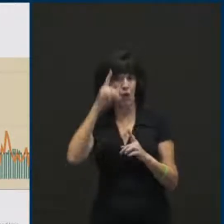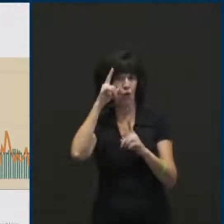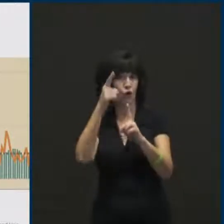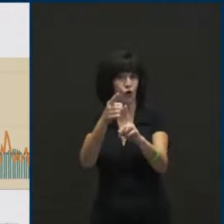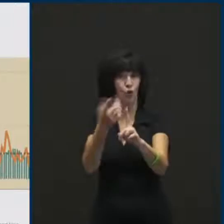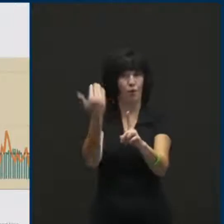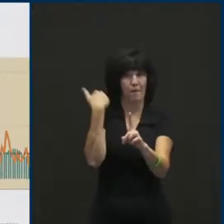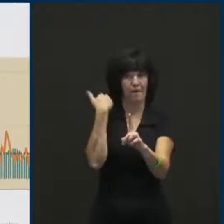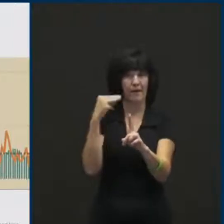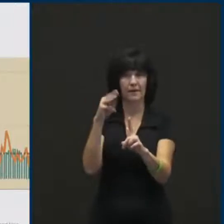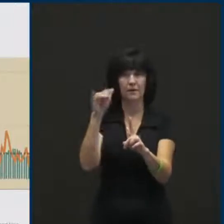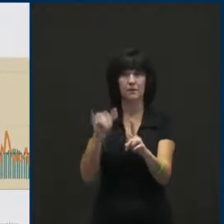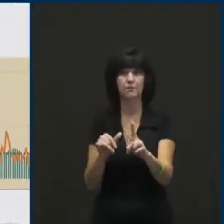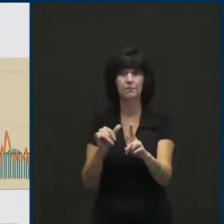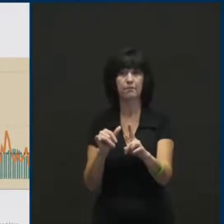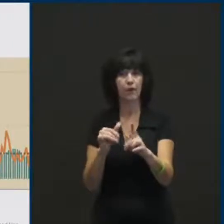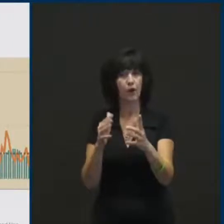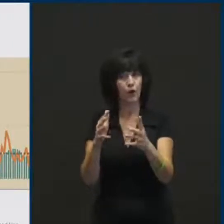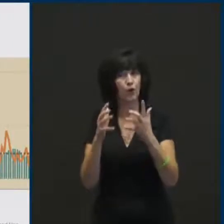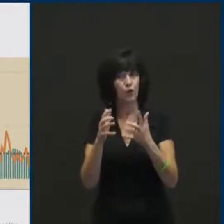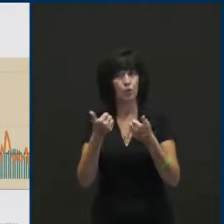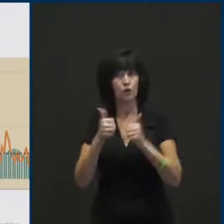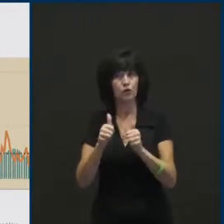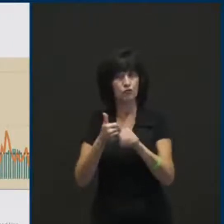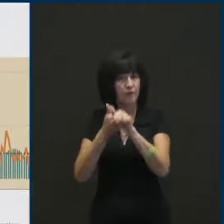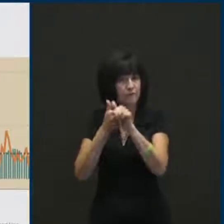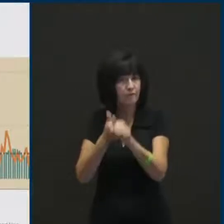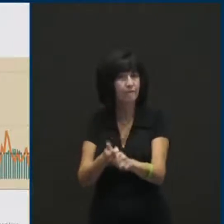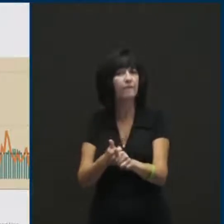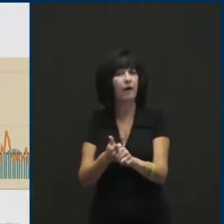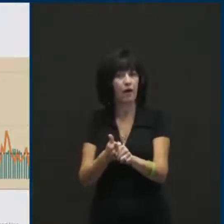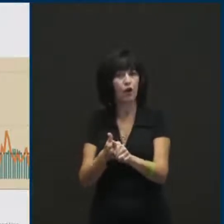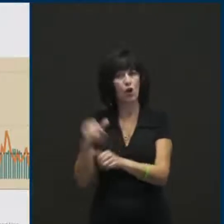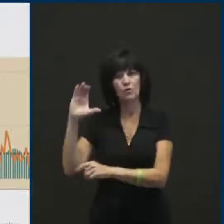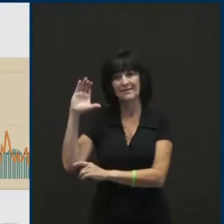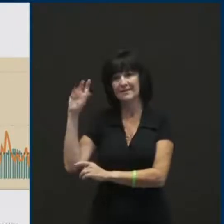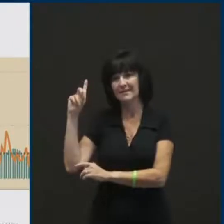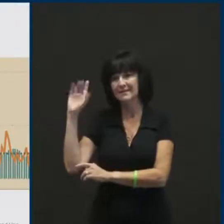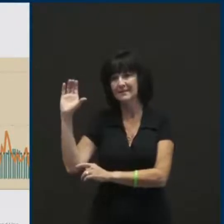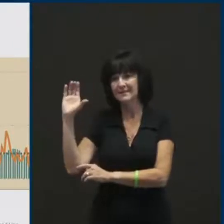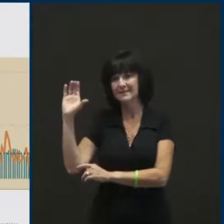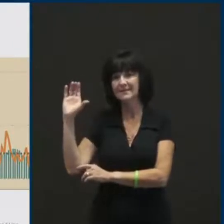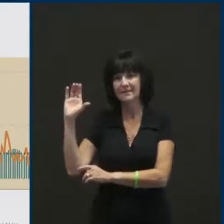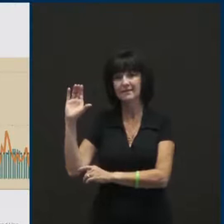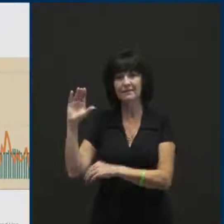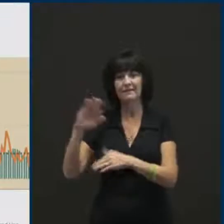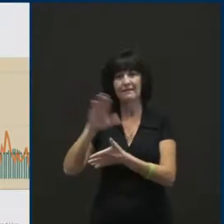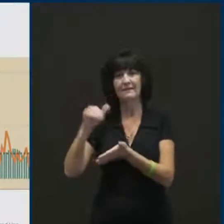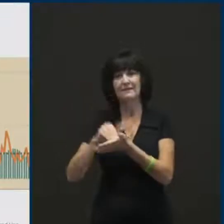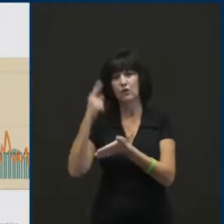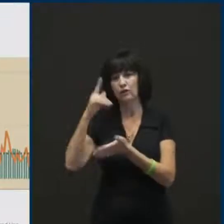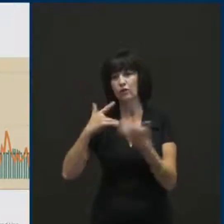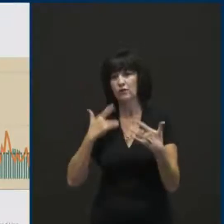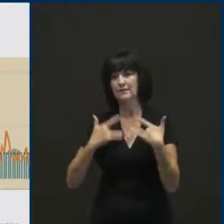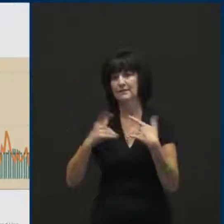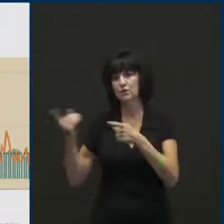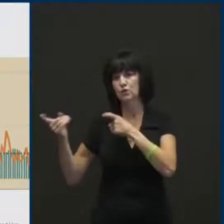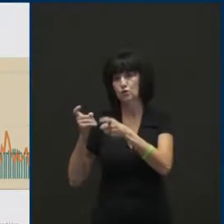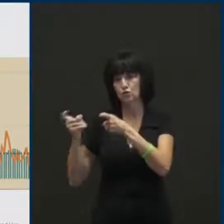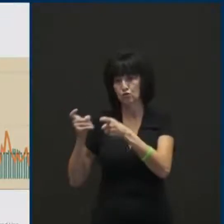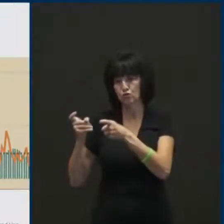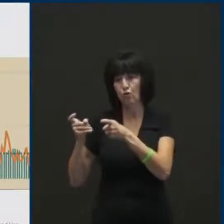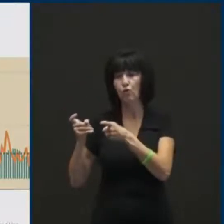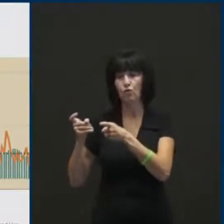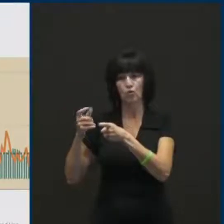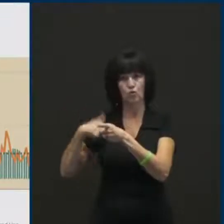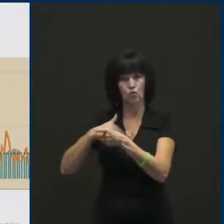in May was to follow the guidance of the Centers for Disease Control, the White House Task Force, so that as